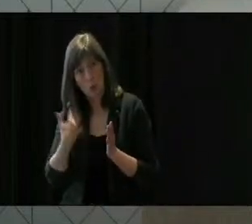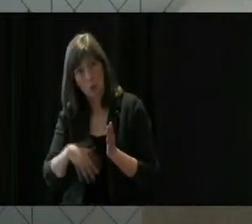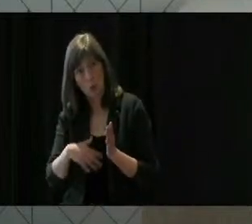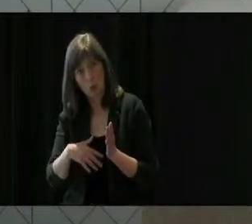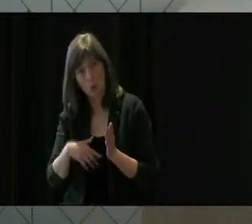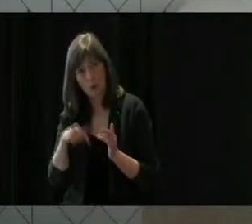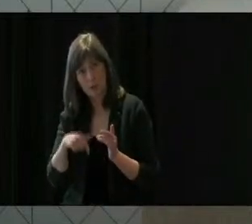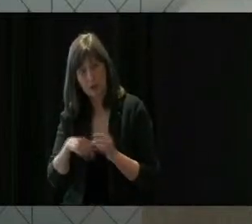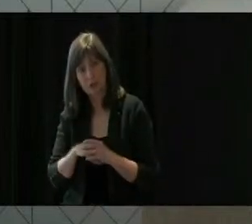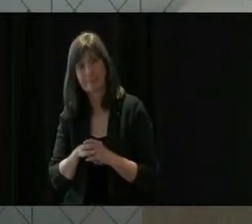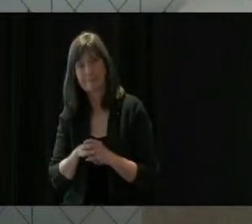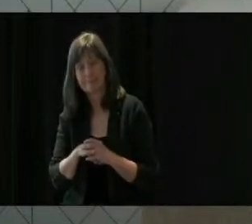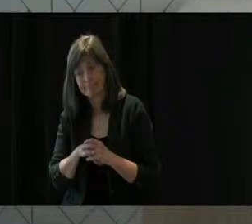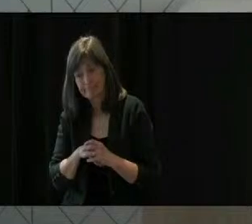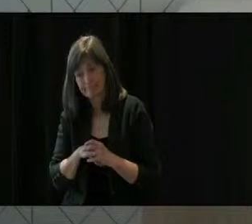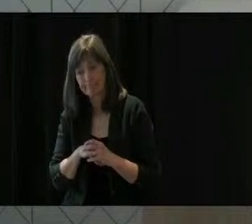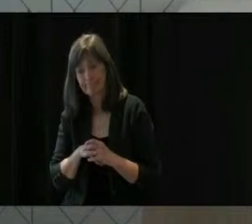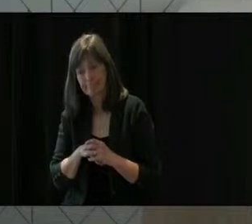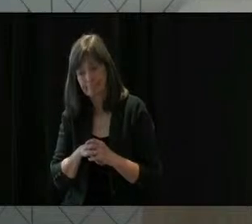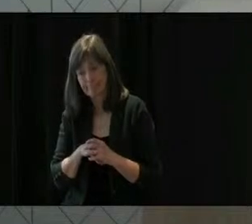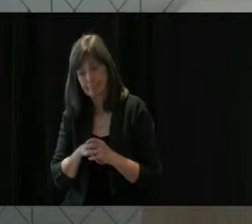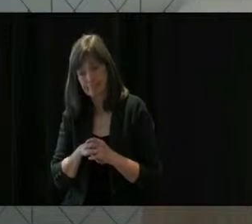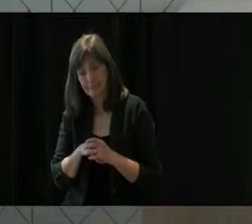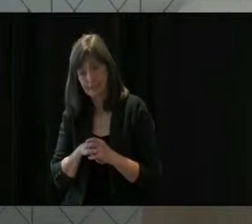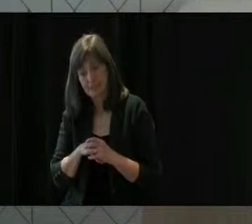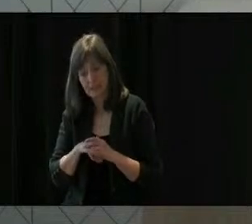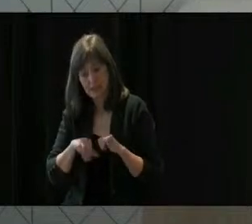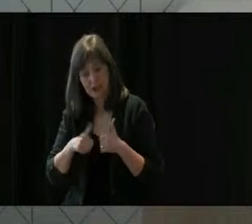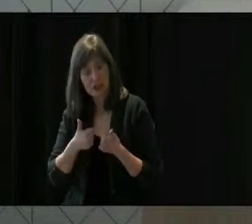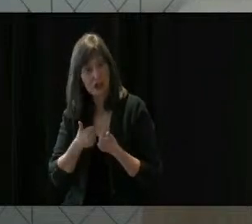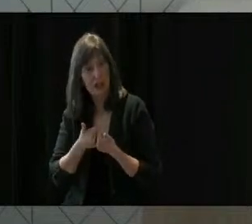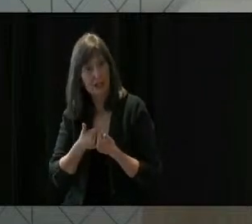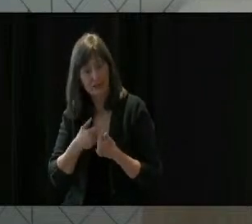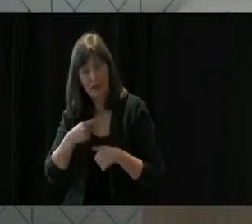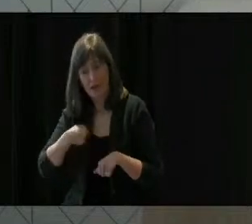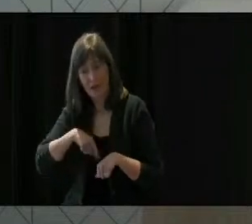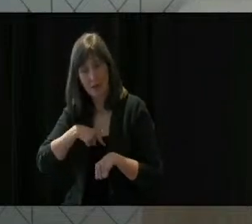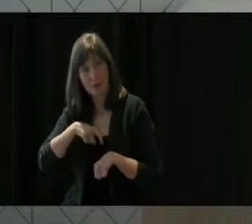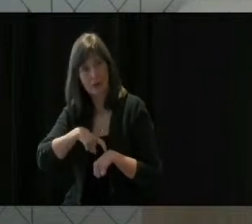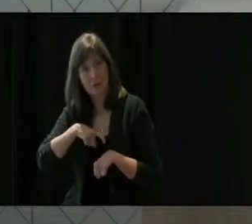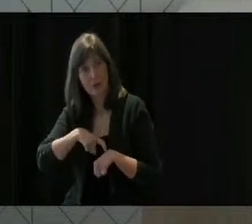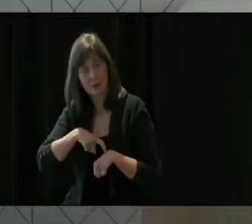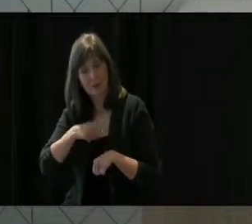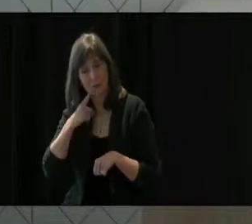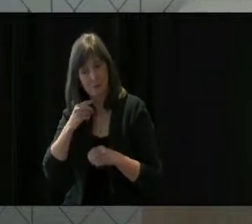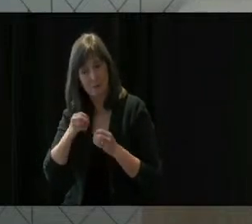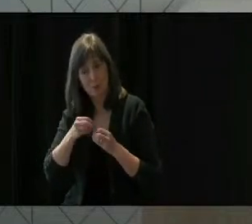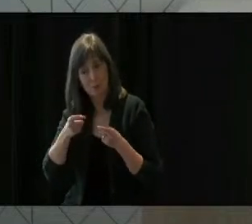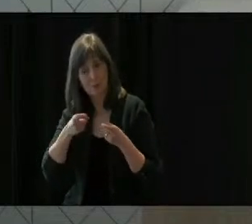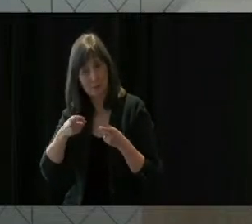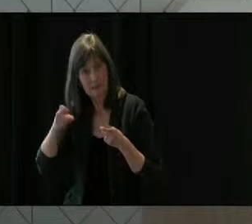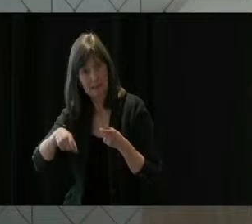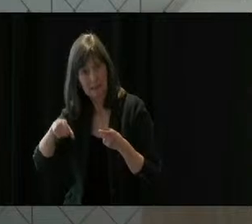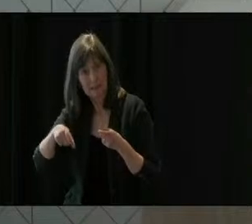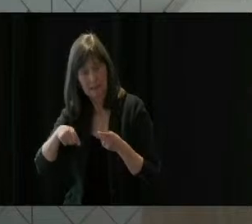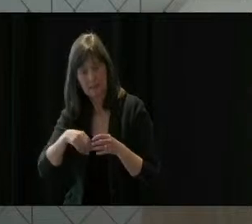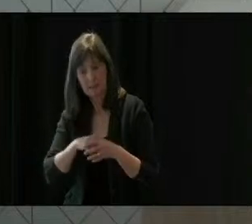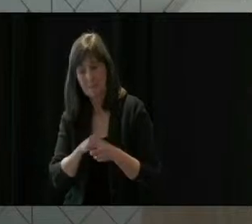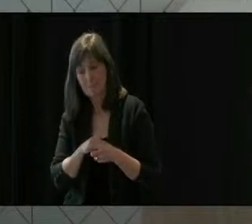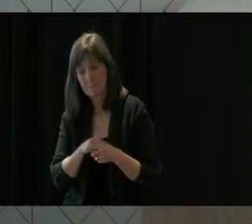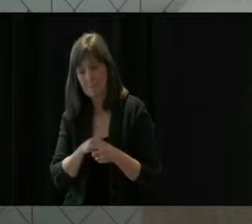at the challenge of our generation, which is to manage better